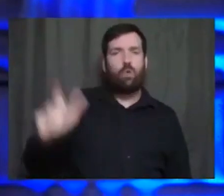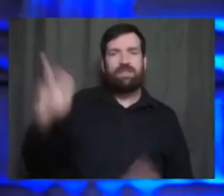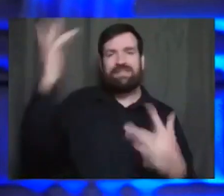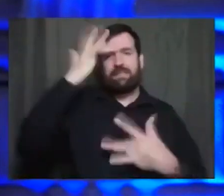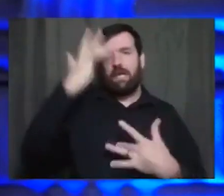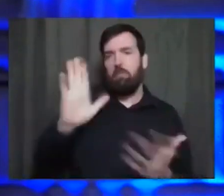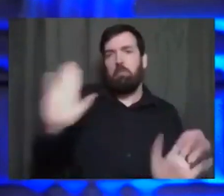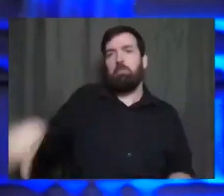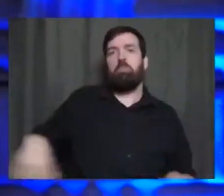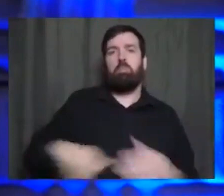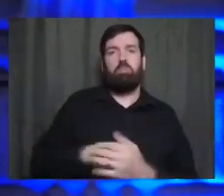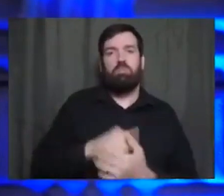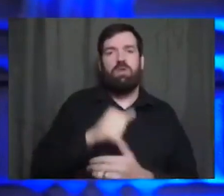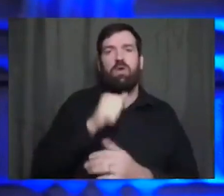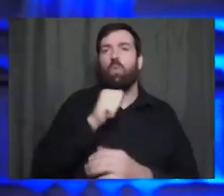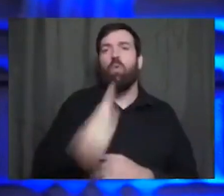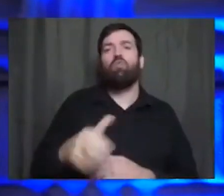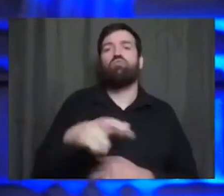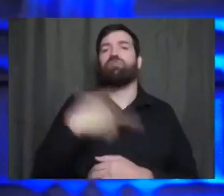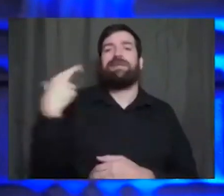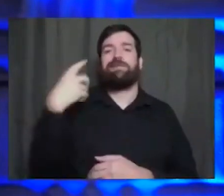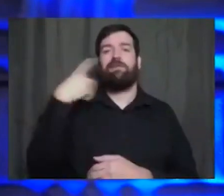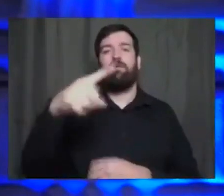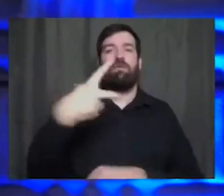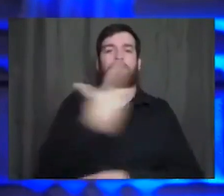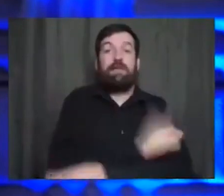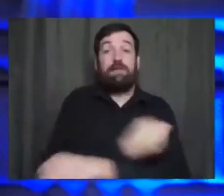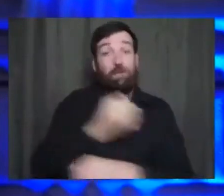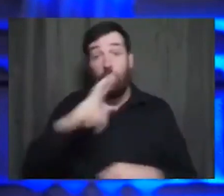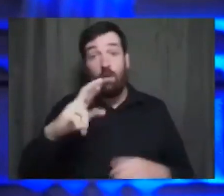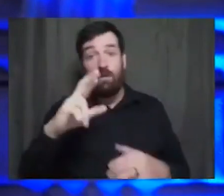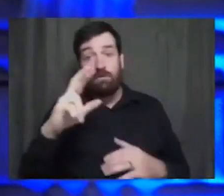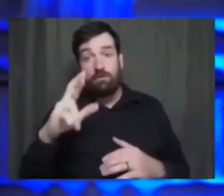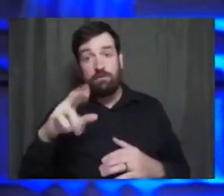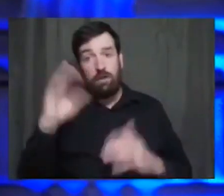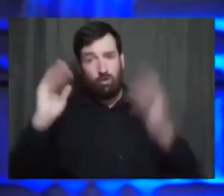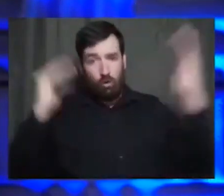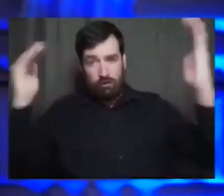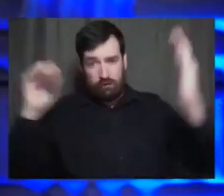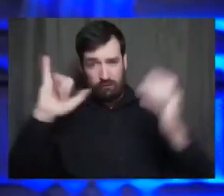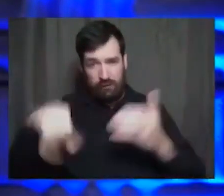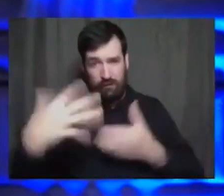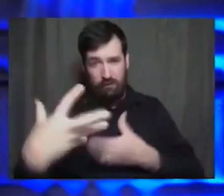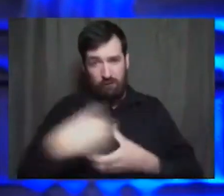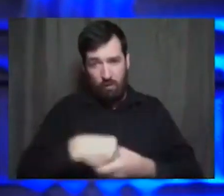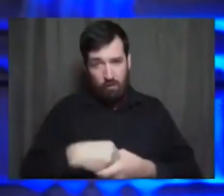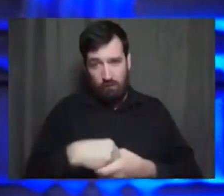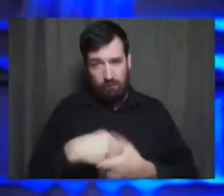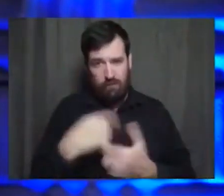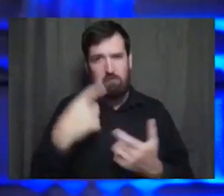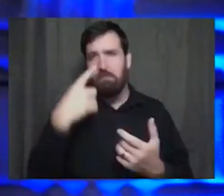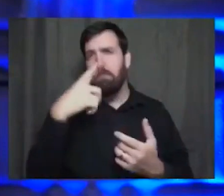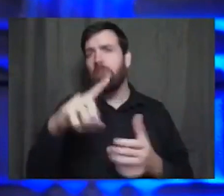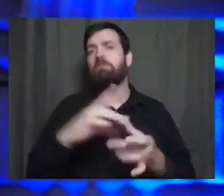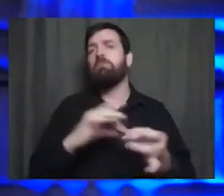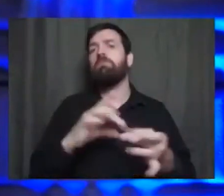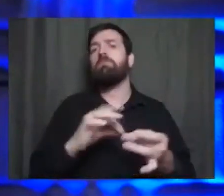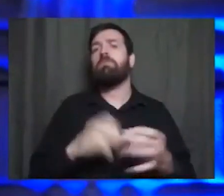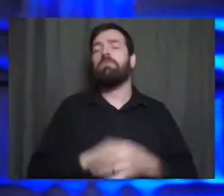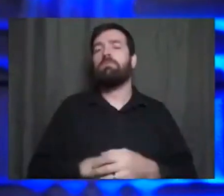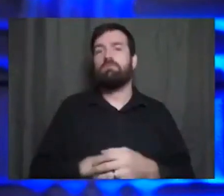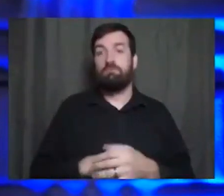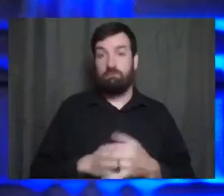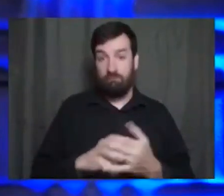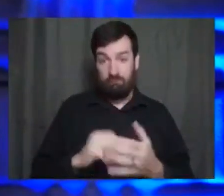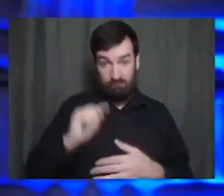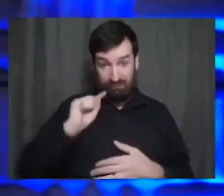take the risk on the vaccine, or adults even. Do you think that plays any kind of factor, and could you speak to how real is the risk that we might